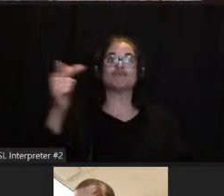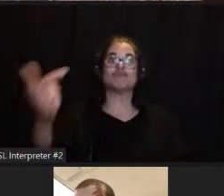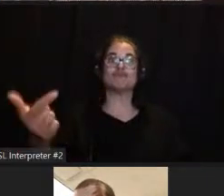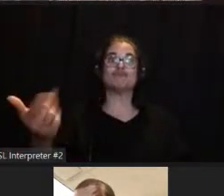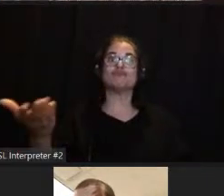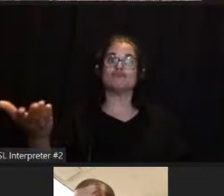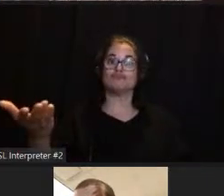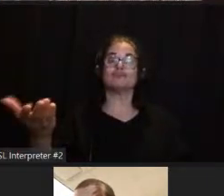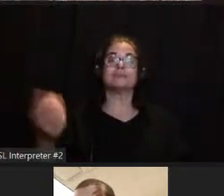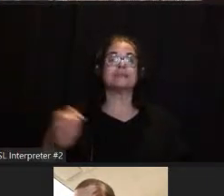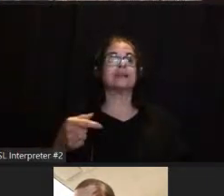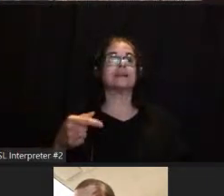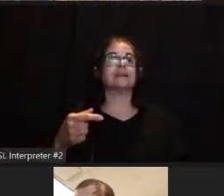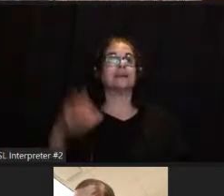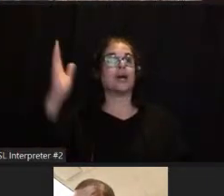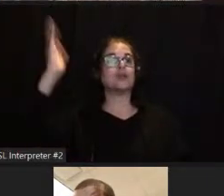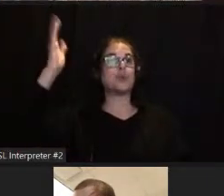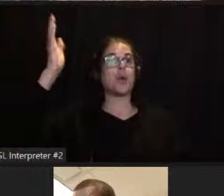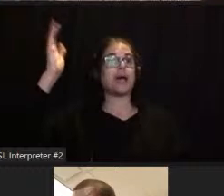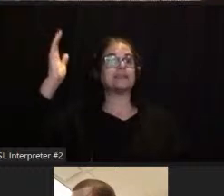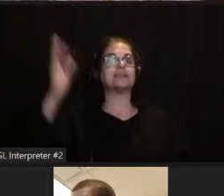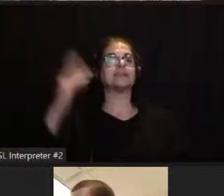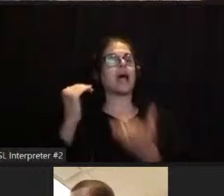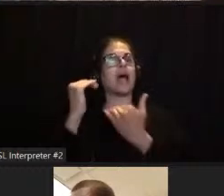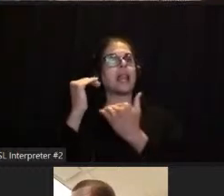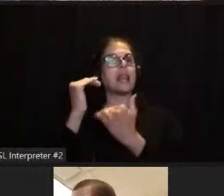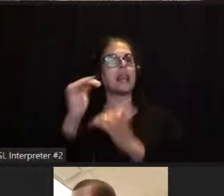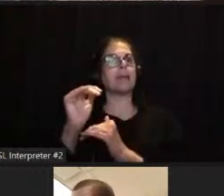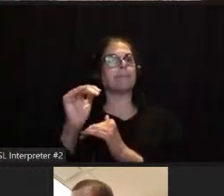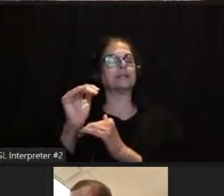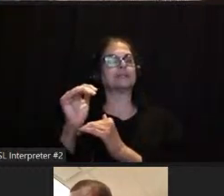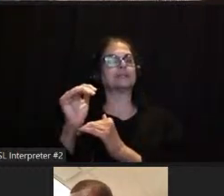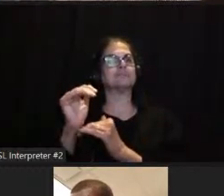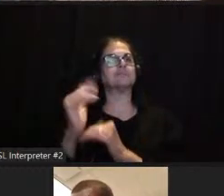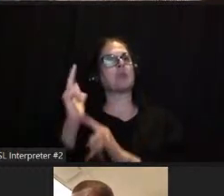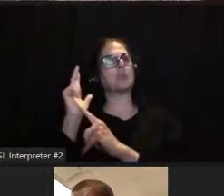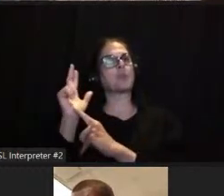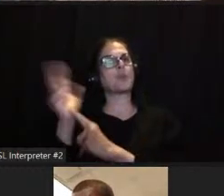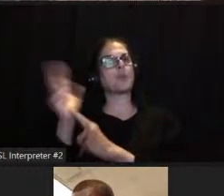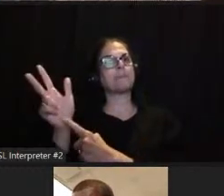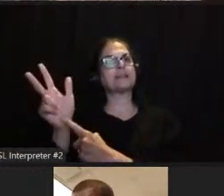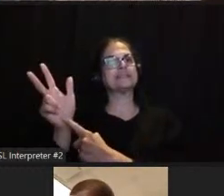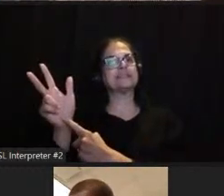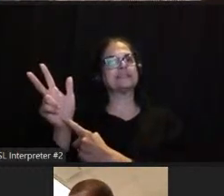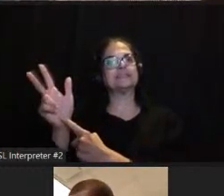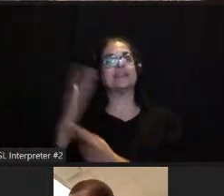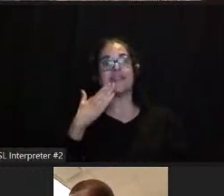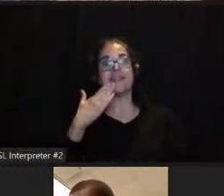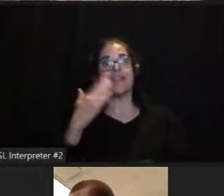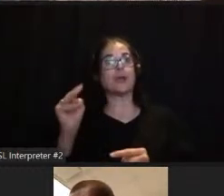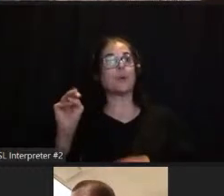to address the board, please. And please try to limit yourself to 3 minutes. Thank you very much, Mr. Stevens.